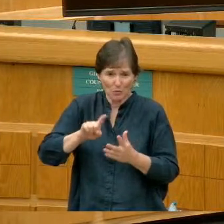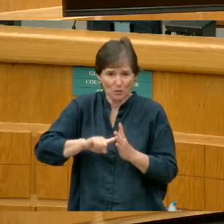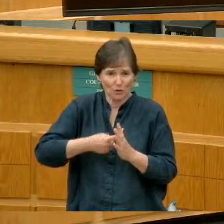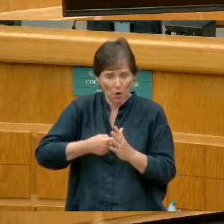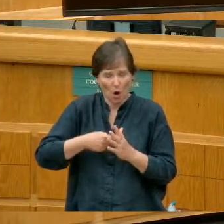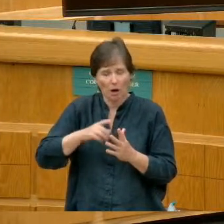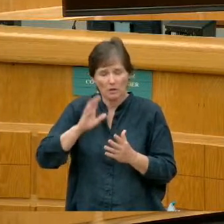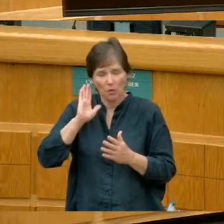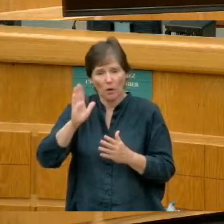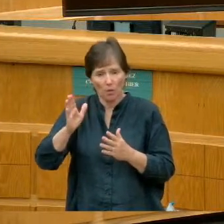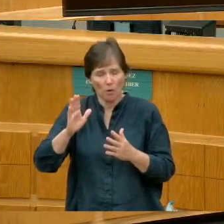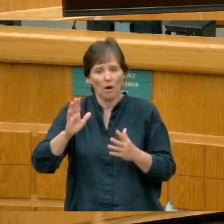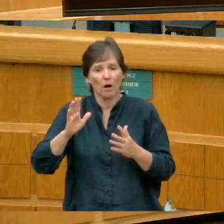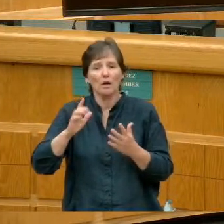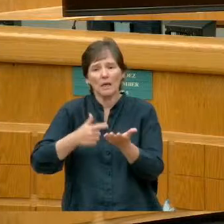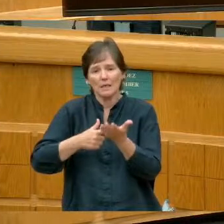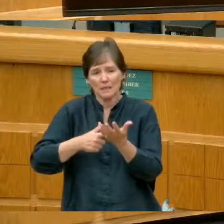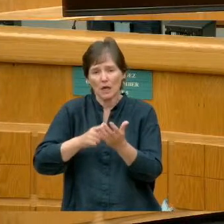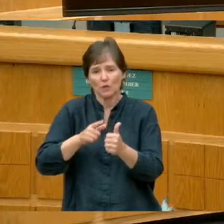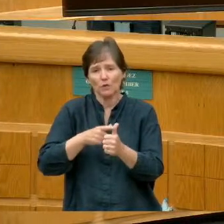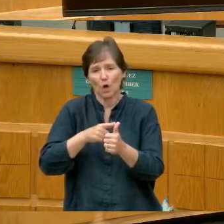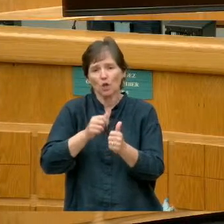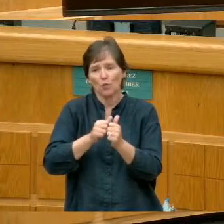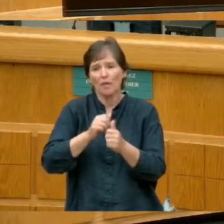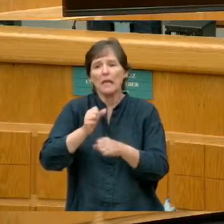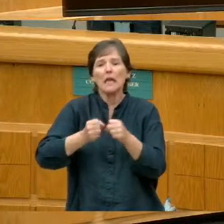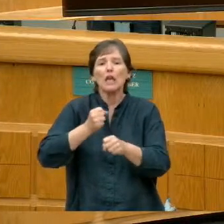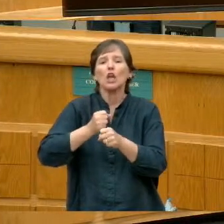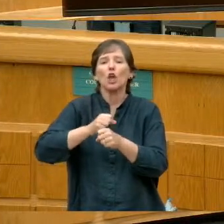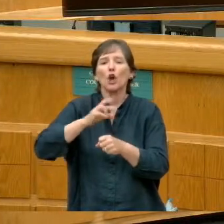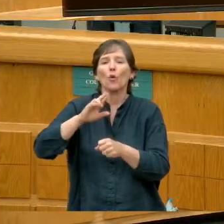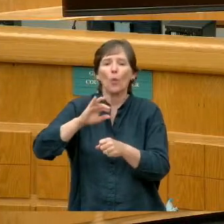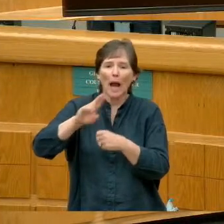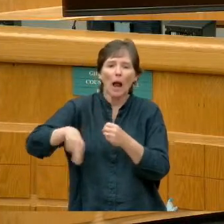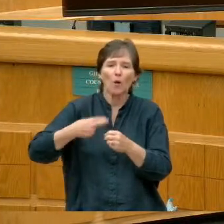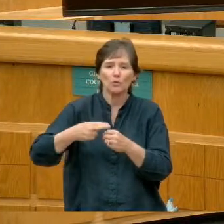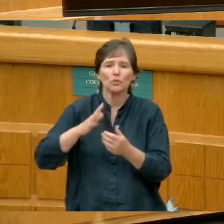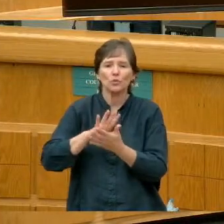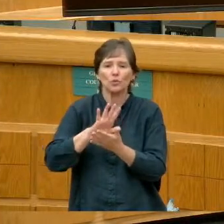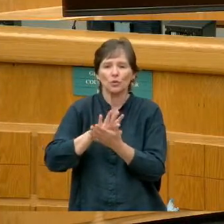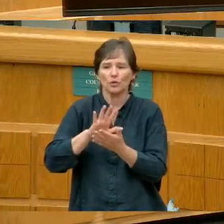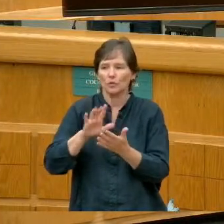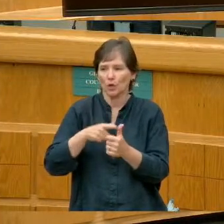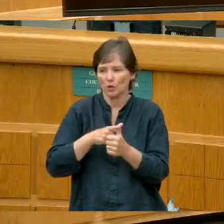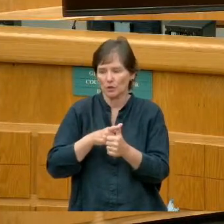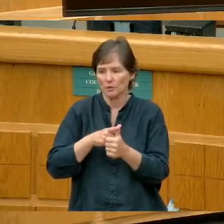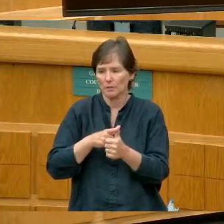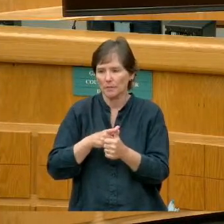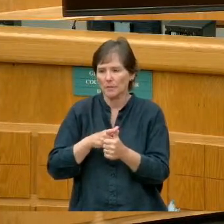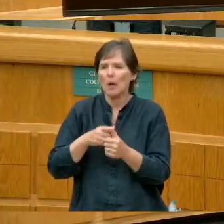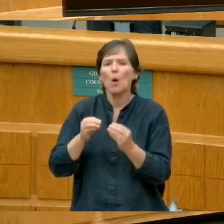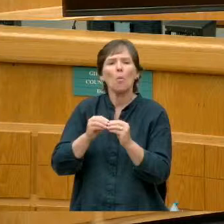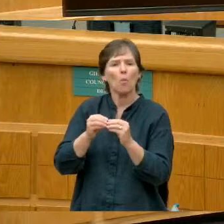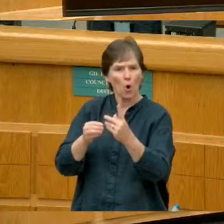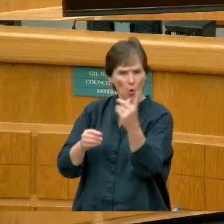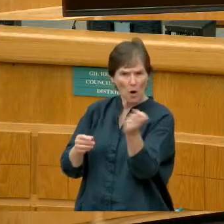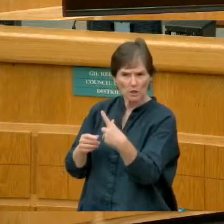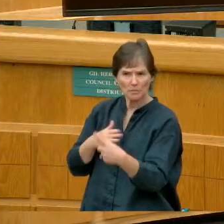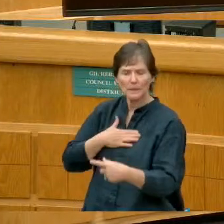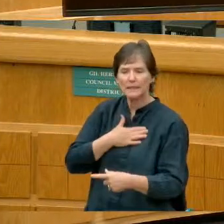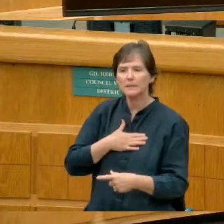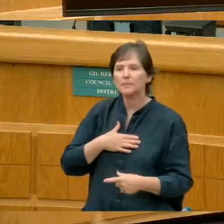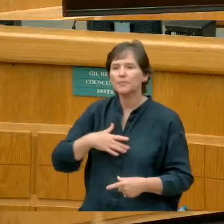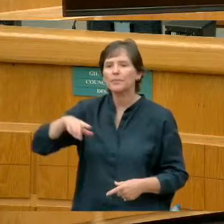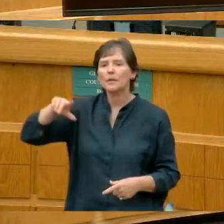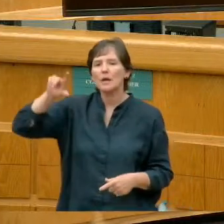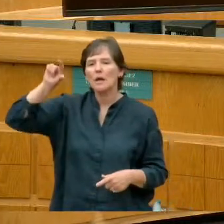August. So I'll be looking to visit with all you year-round schools first. Yeah. Governor Abbott